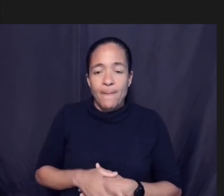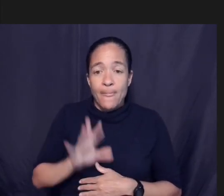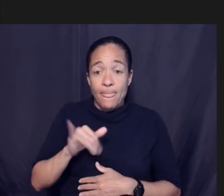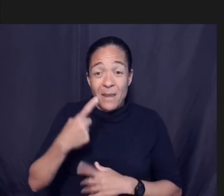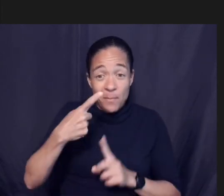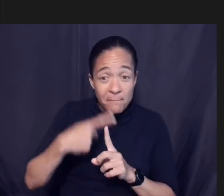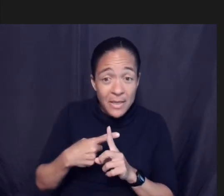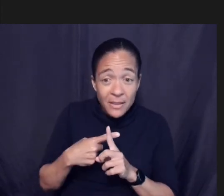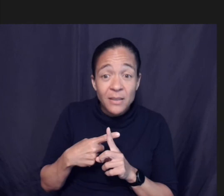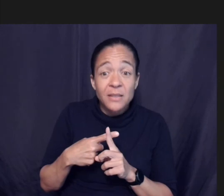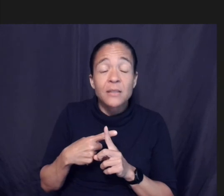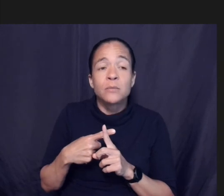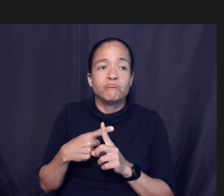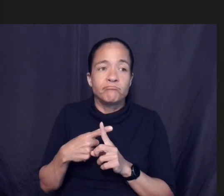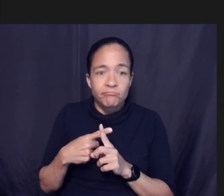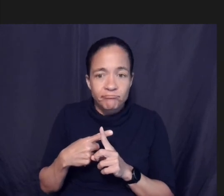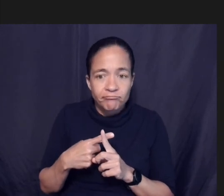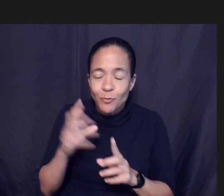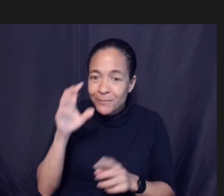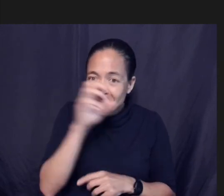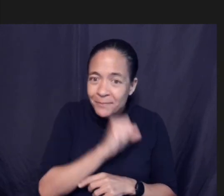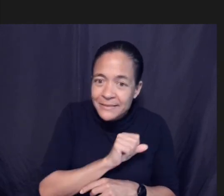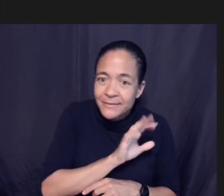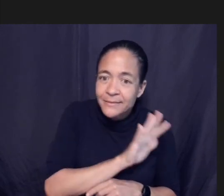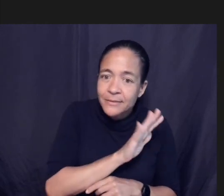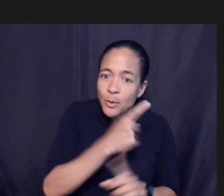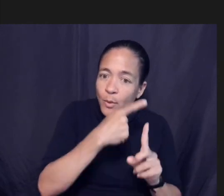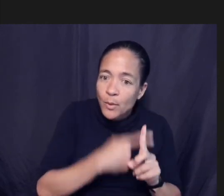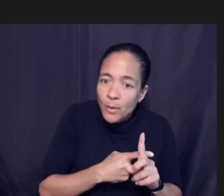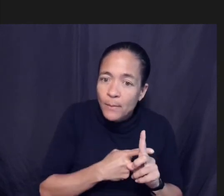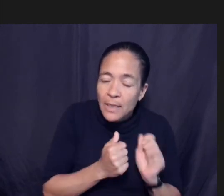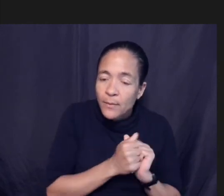that month is like, we missed.